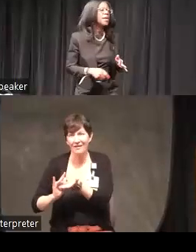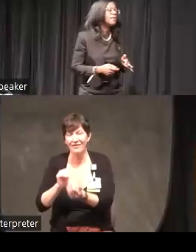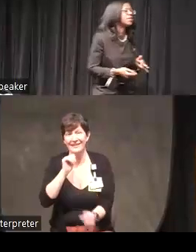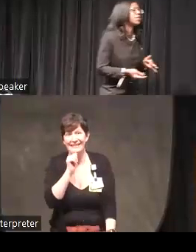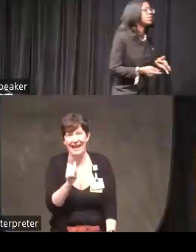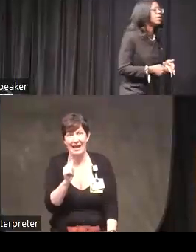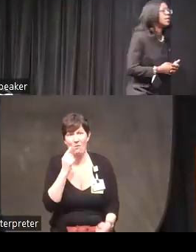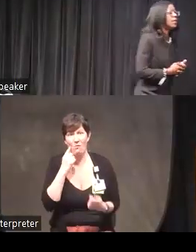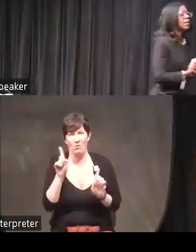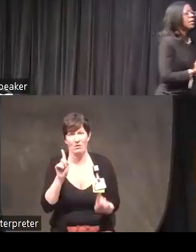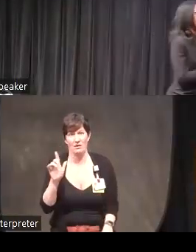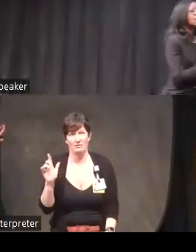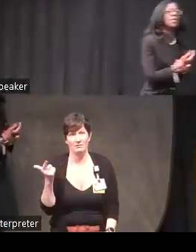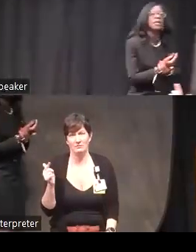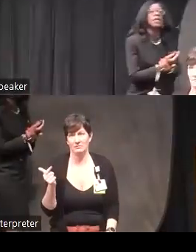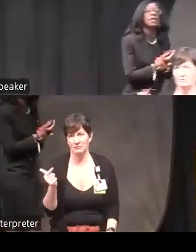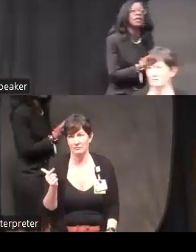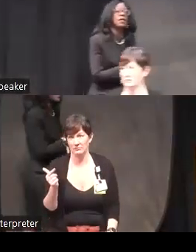what we have to do is